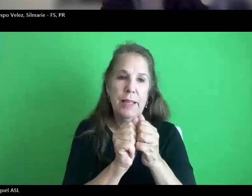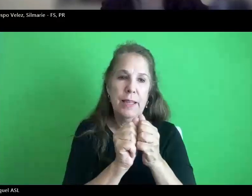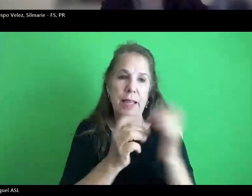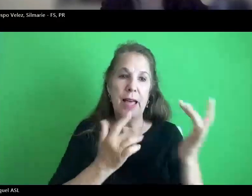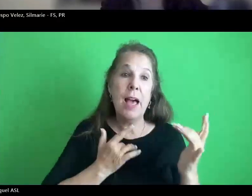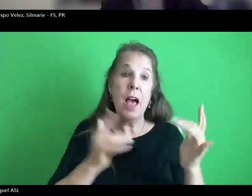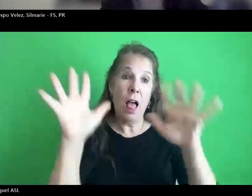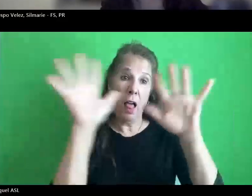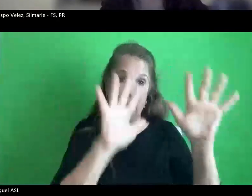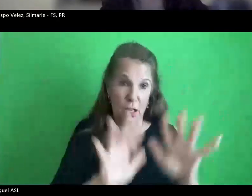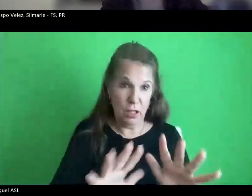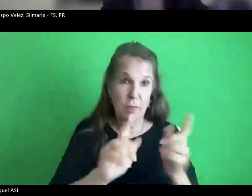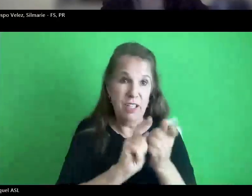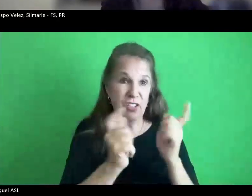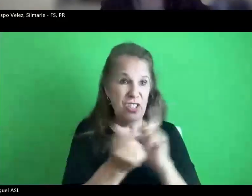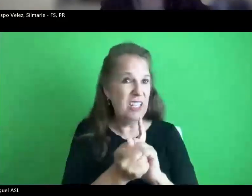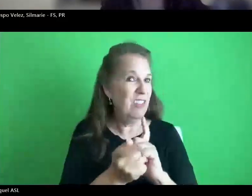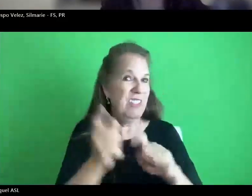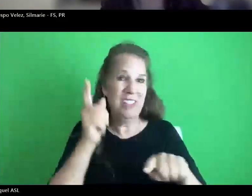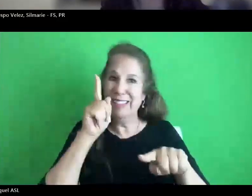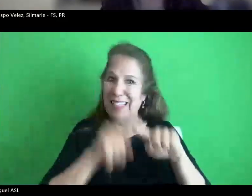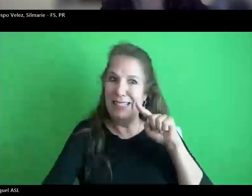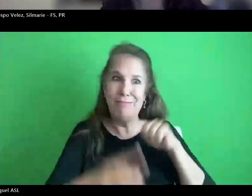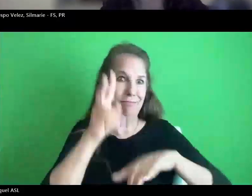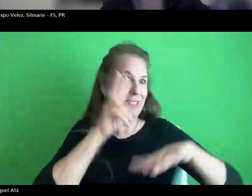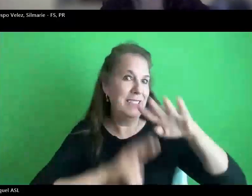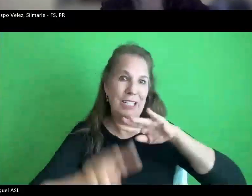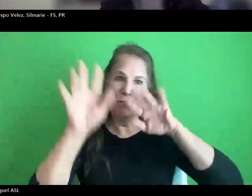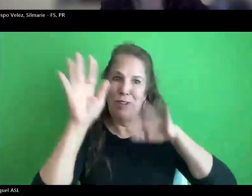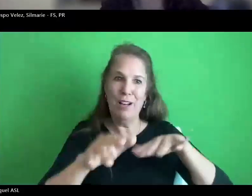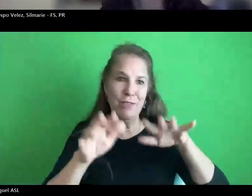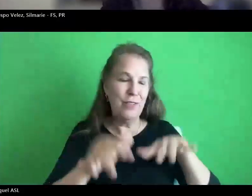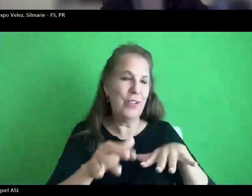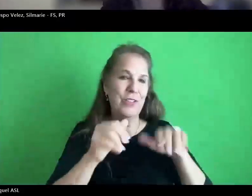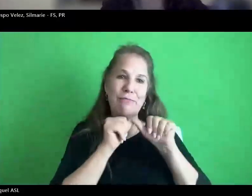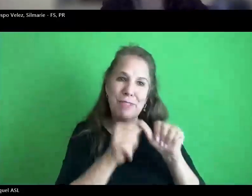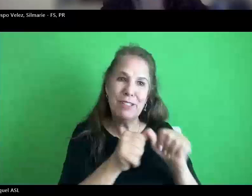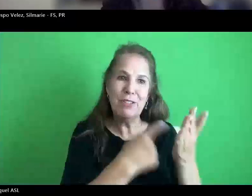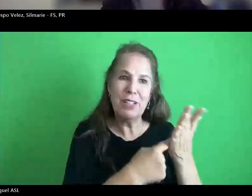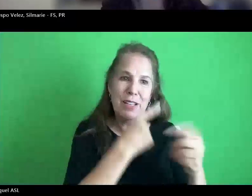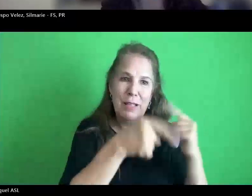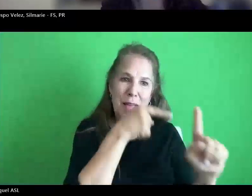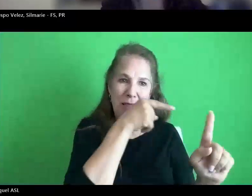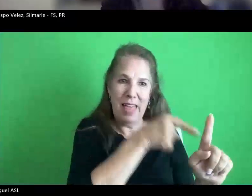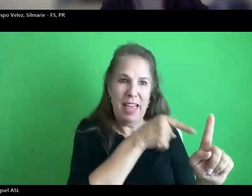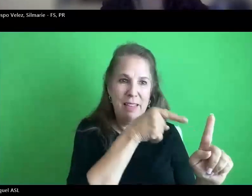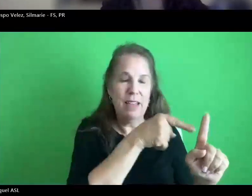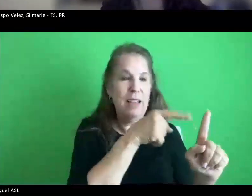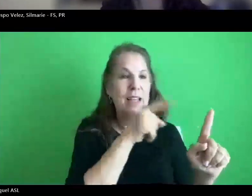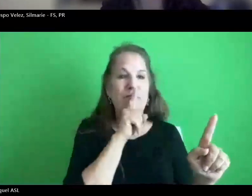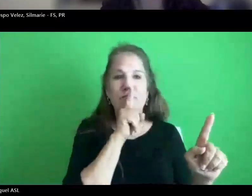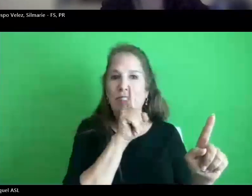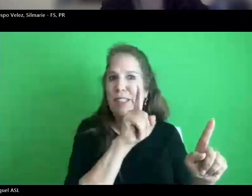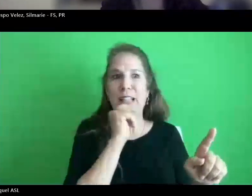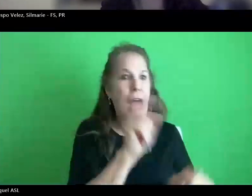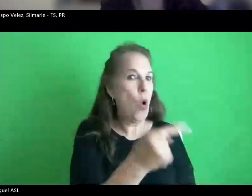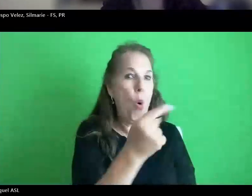in predicting rainfall patterns. And I'm sure that's not unique to Puerto Rico.